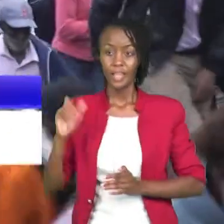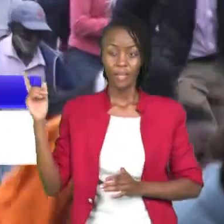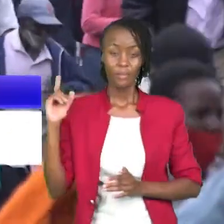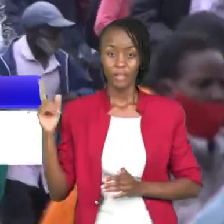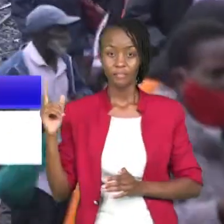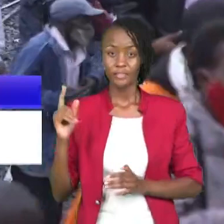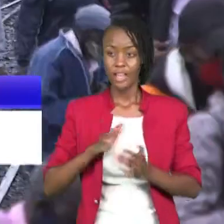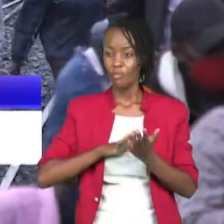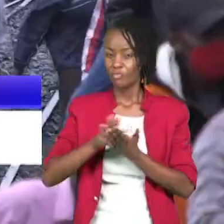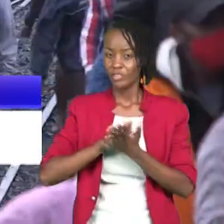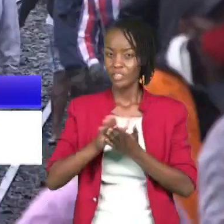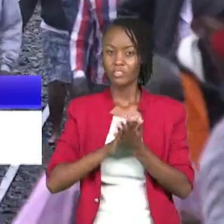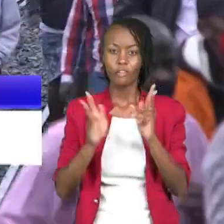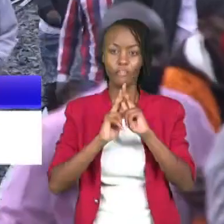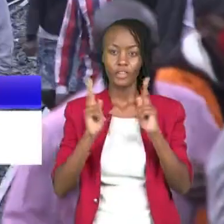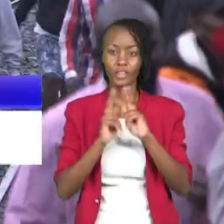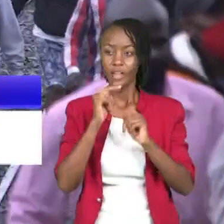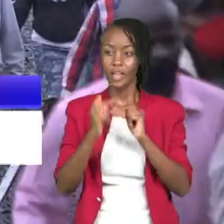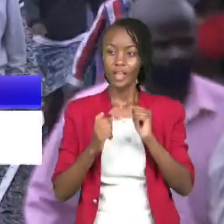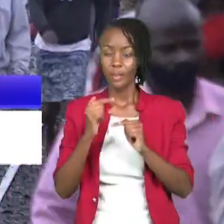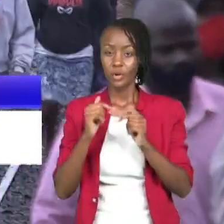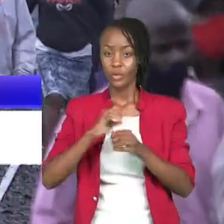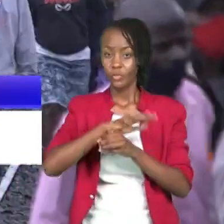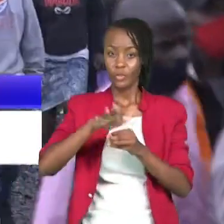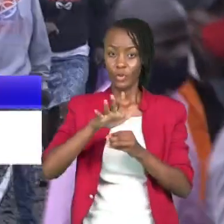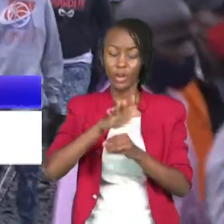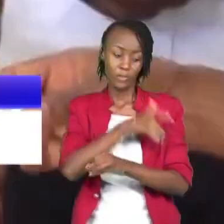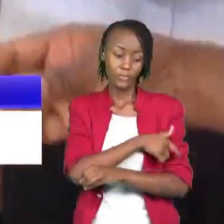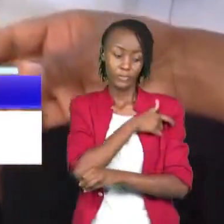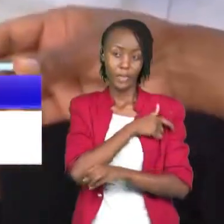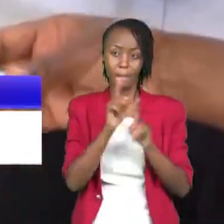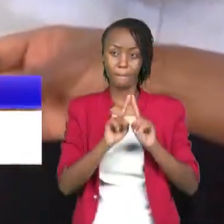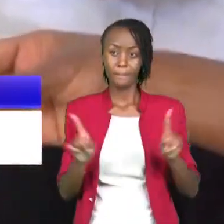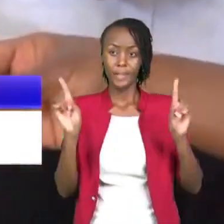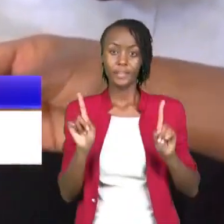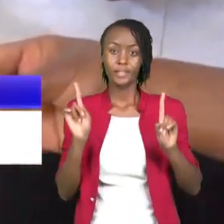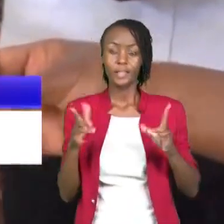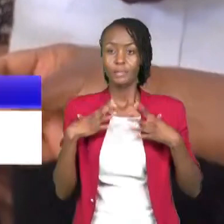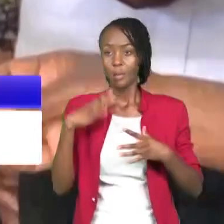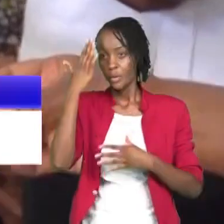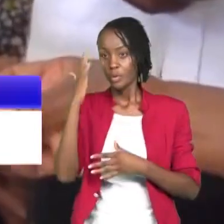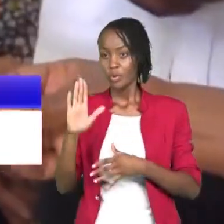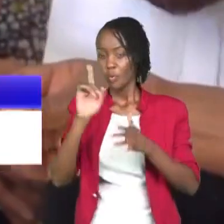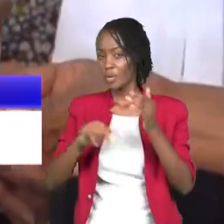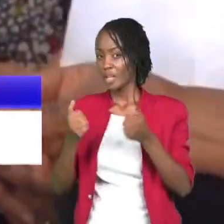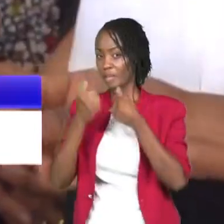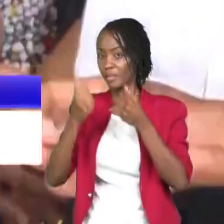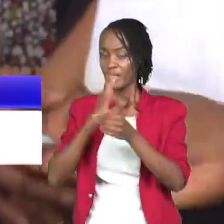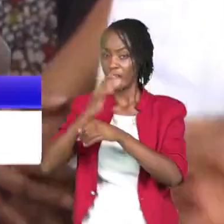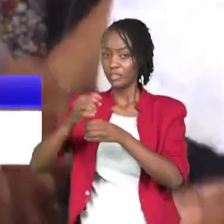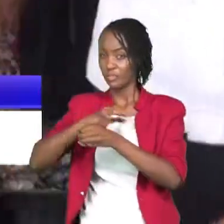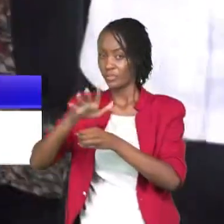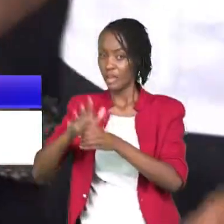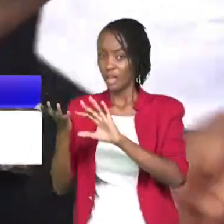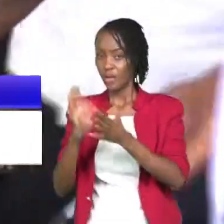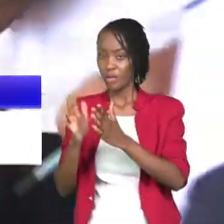continues to grow among Kenyans on the availability of Covid-19 vaccines. However, many do not know what happens after vaccinations.